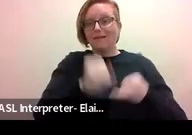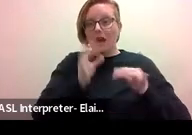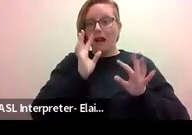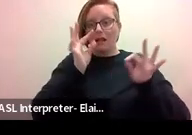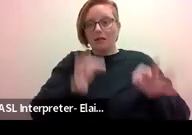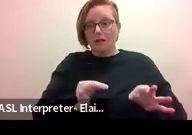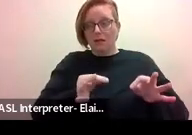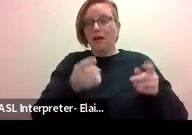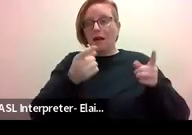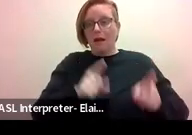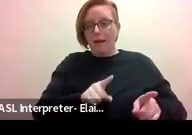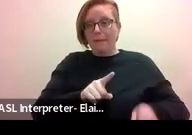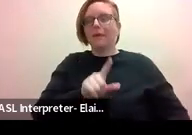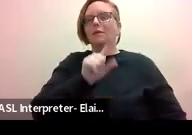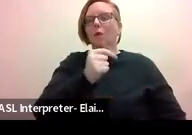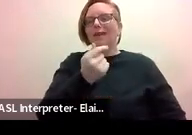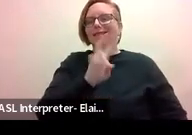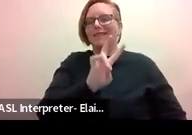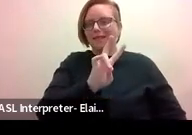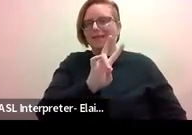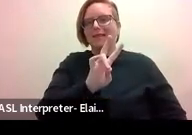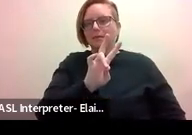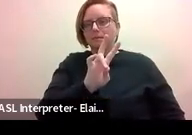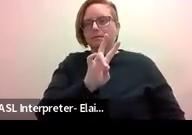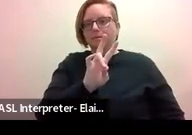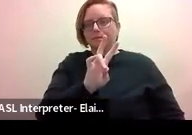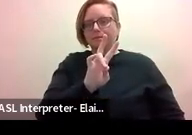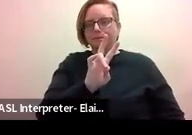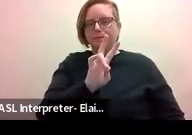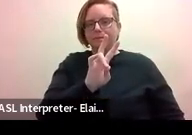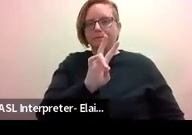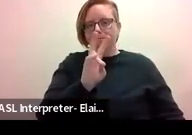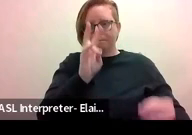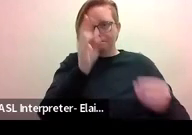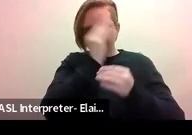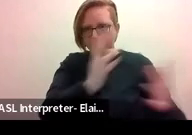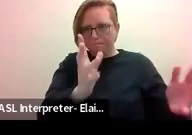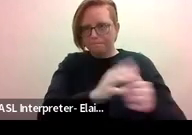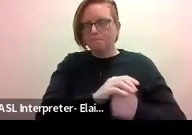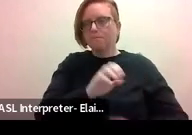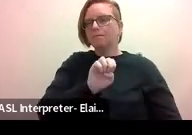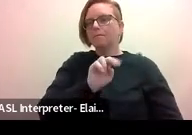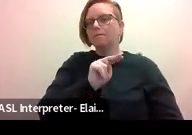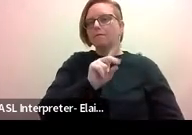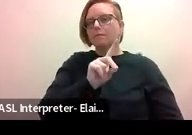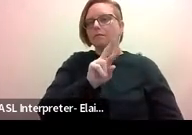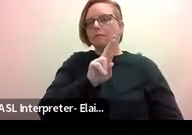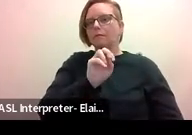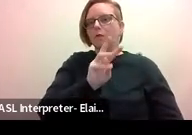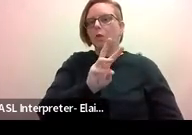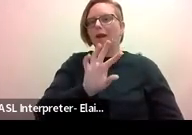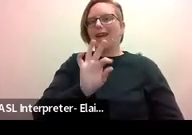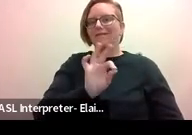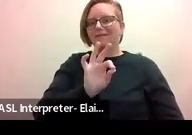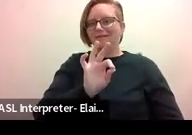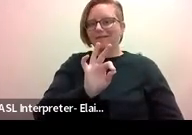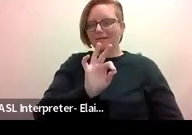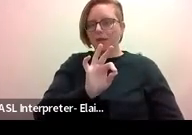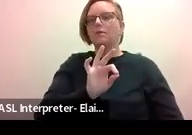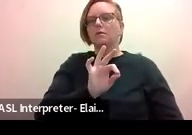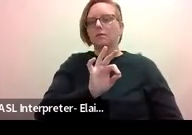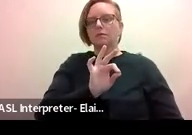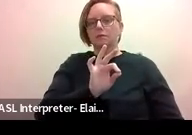end of 2017. So Andrew F., I always say was, but he is